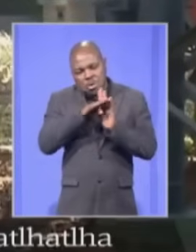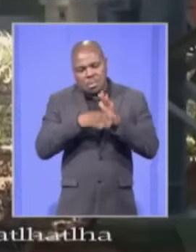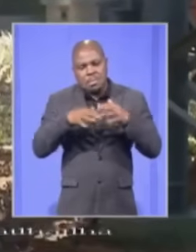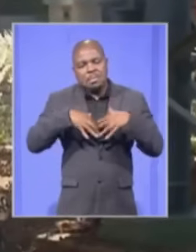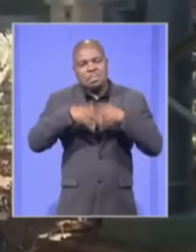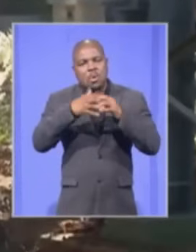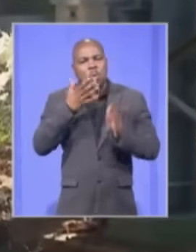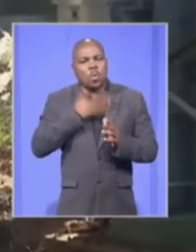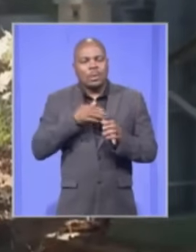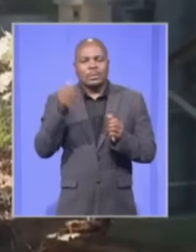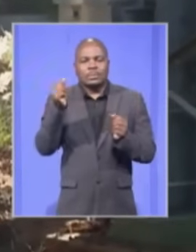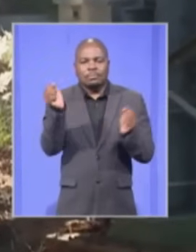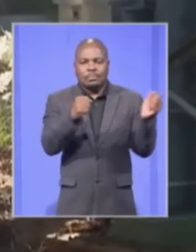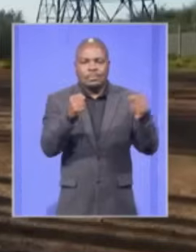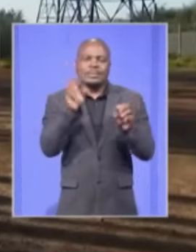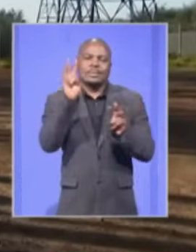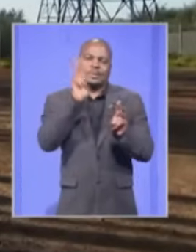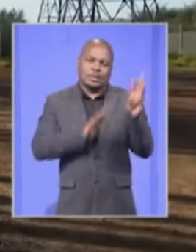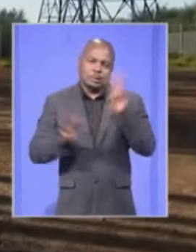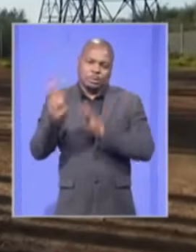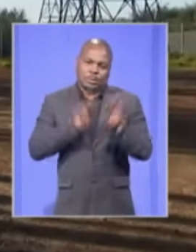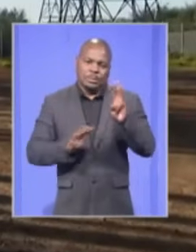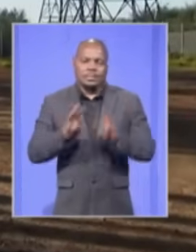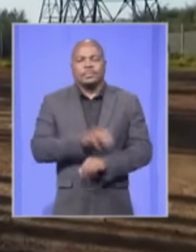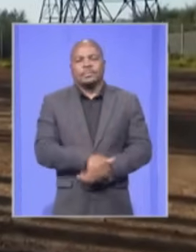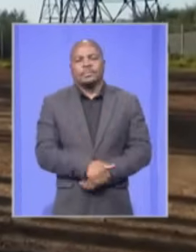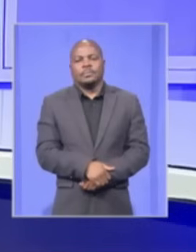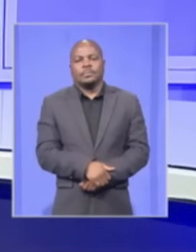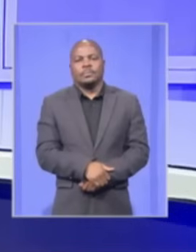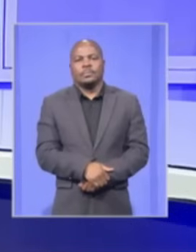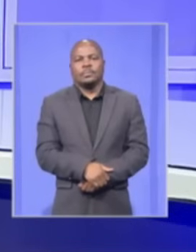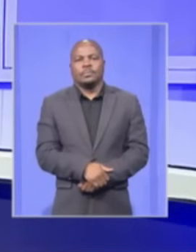Tebogo Msimanga, dikgang tsa SABC, Kimberley.